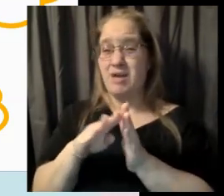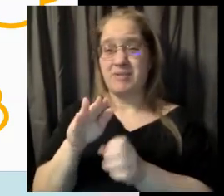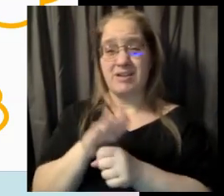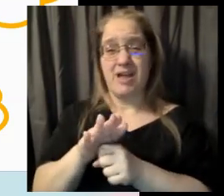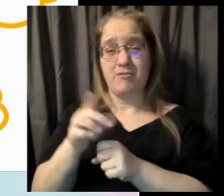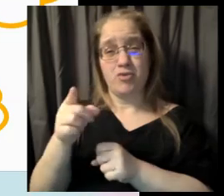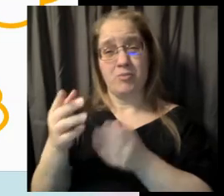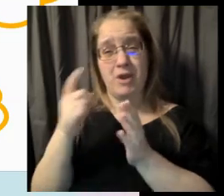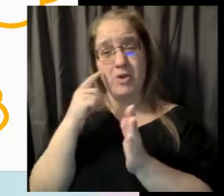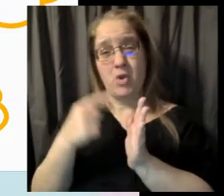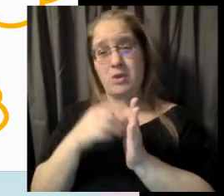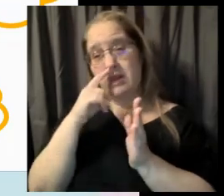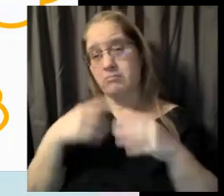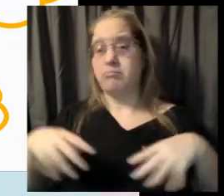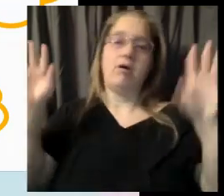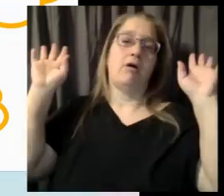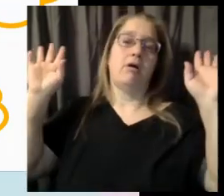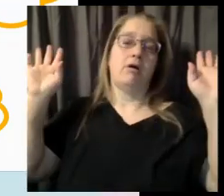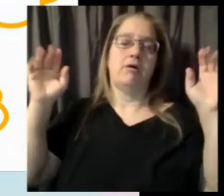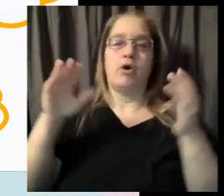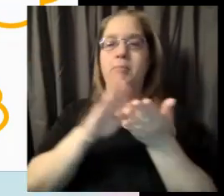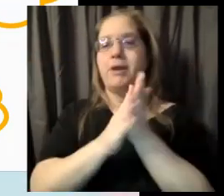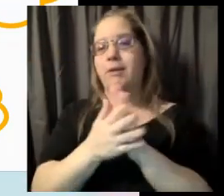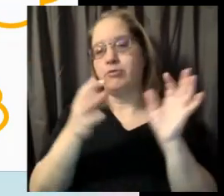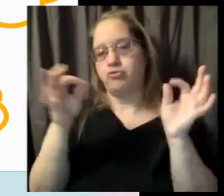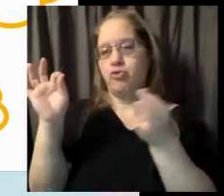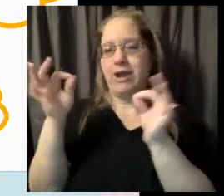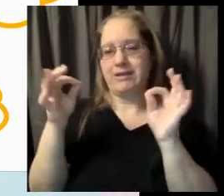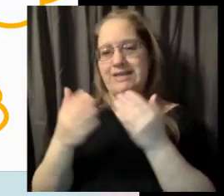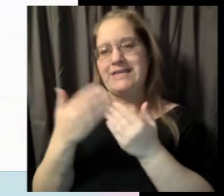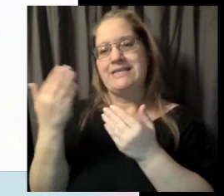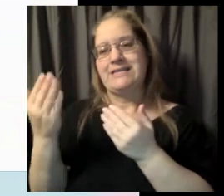kids give up easily or become distracted.